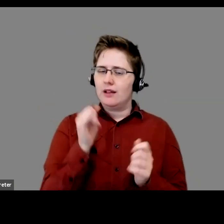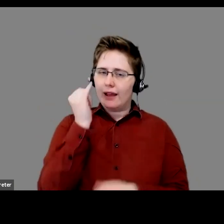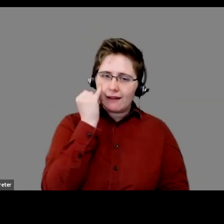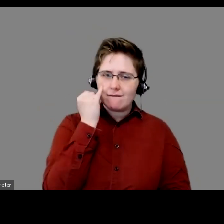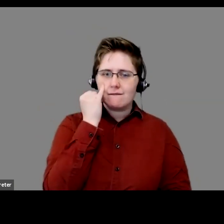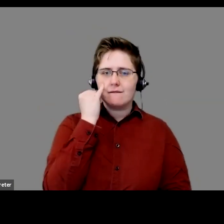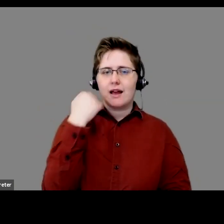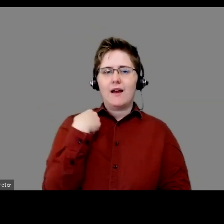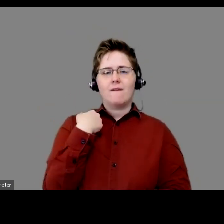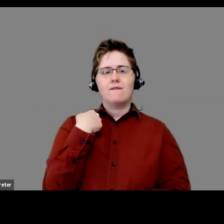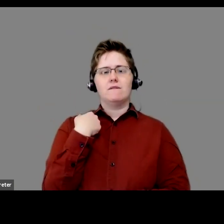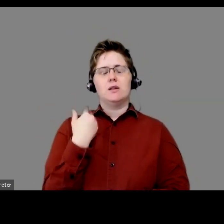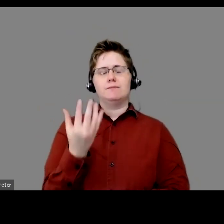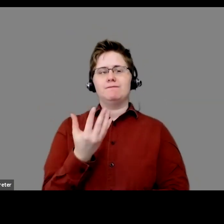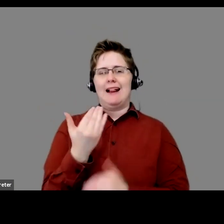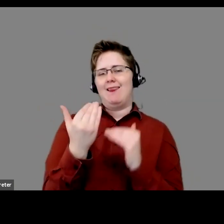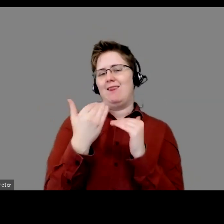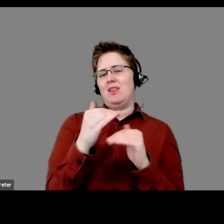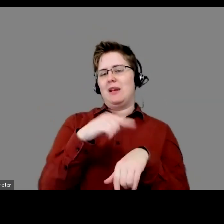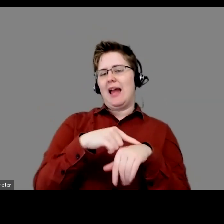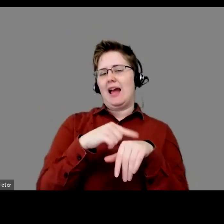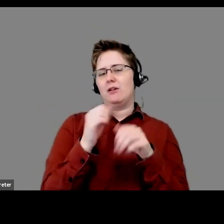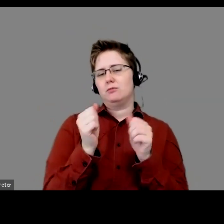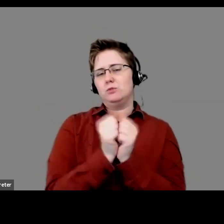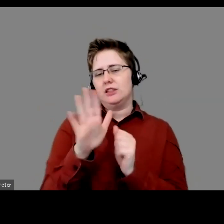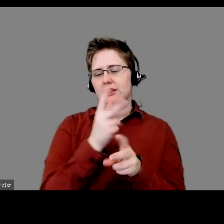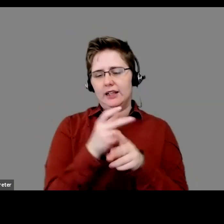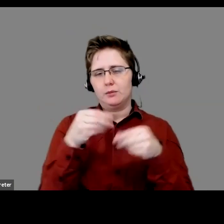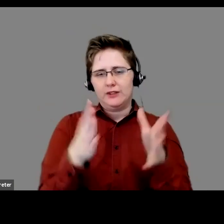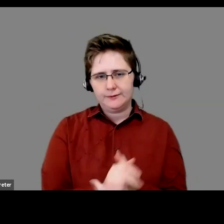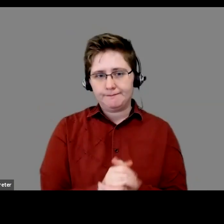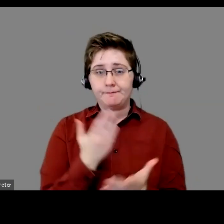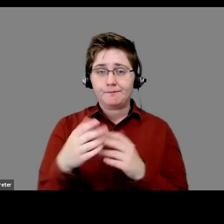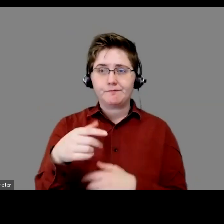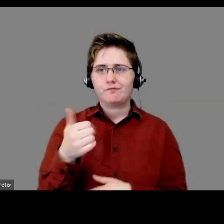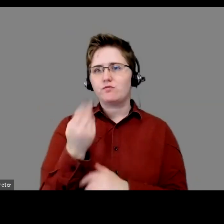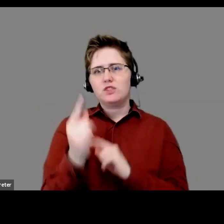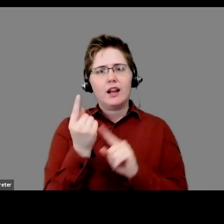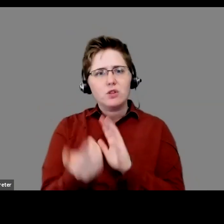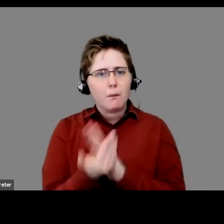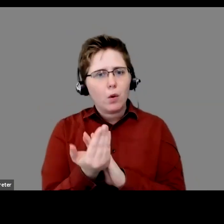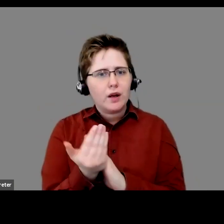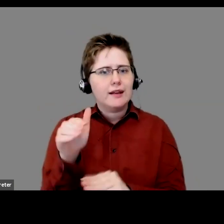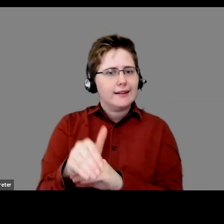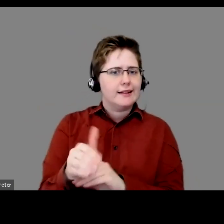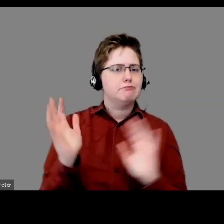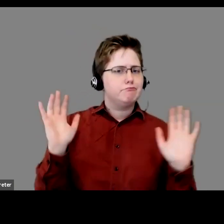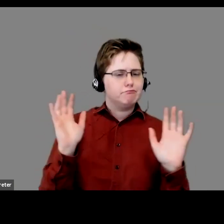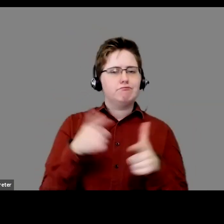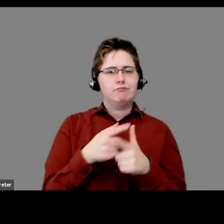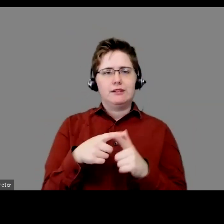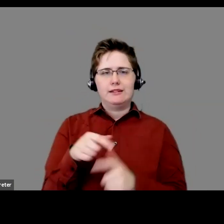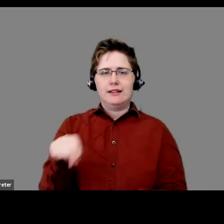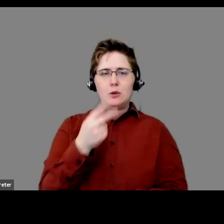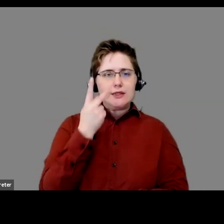have limited hours with their caregivers. So maybe they're just there a couple hours in the morning, a couple hours at night, and then they're